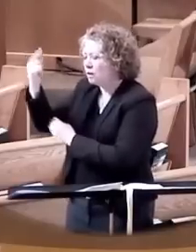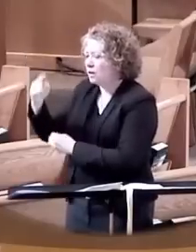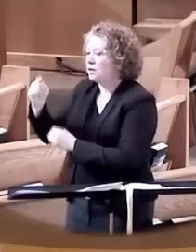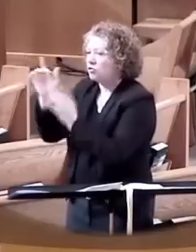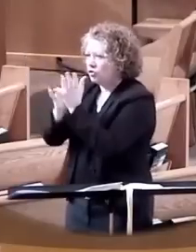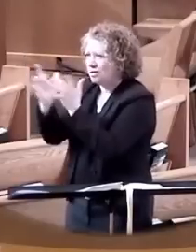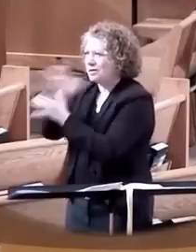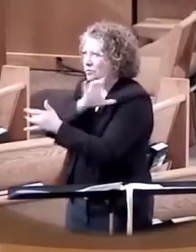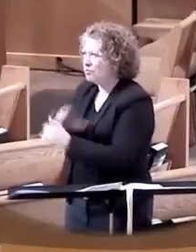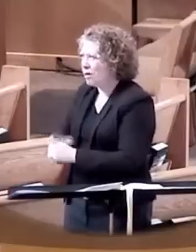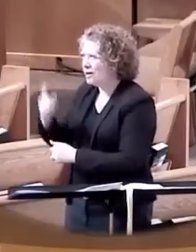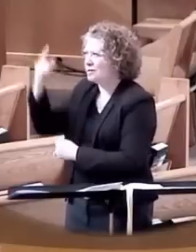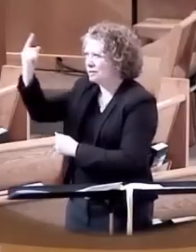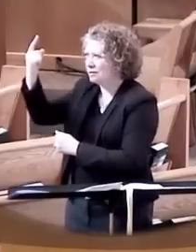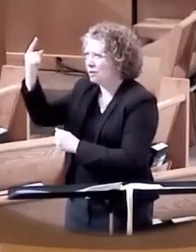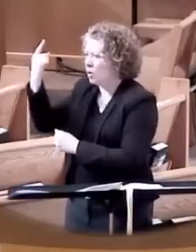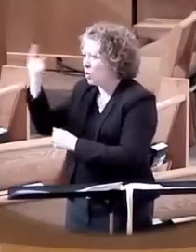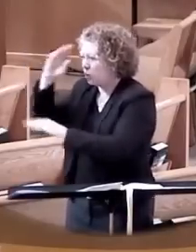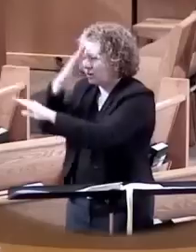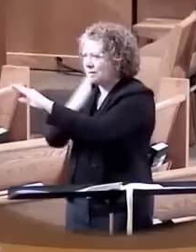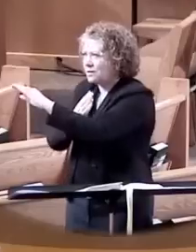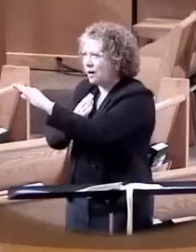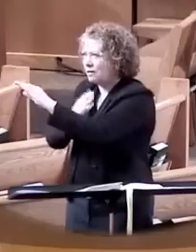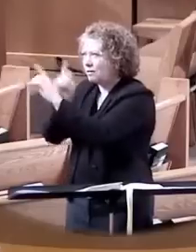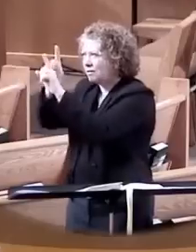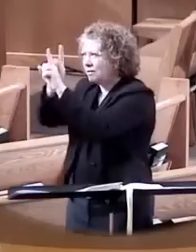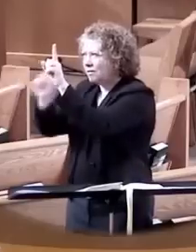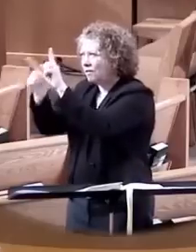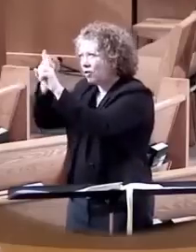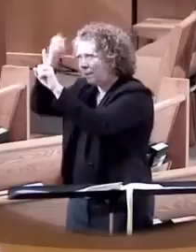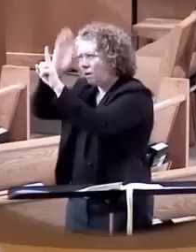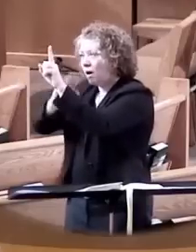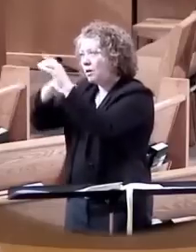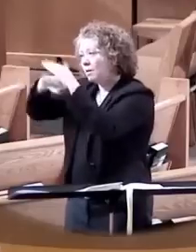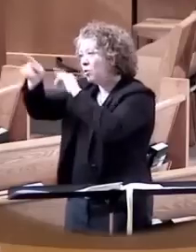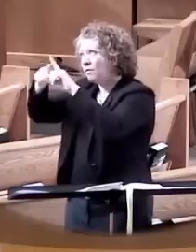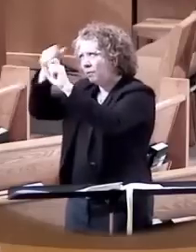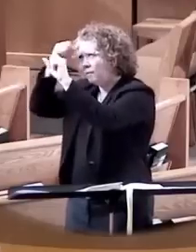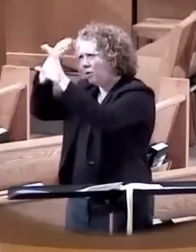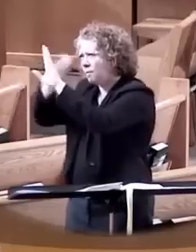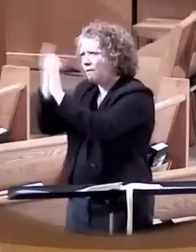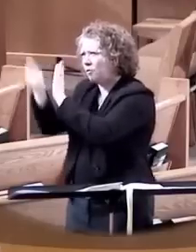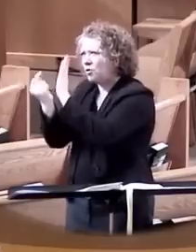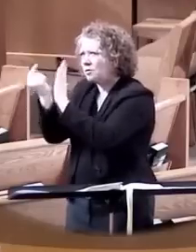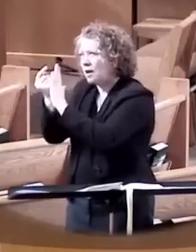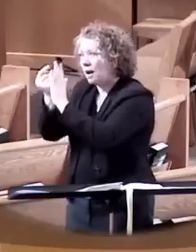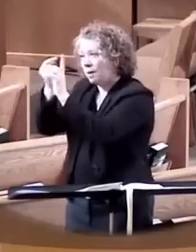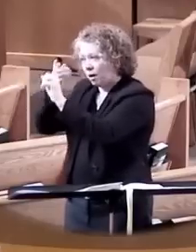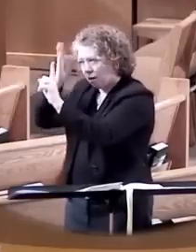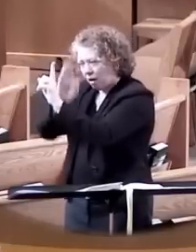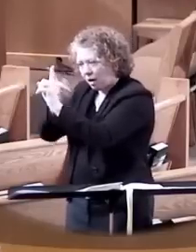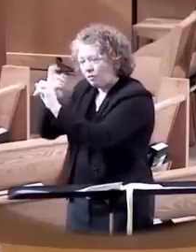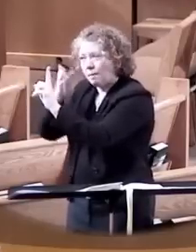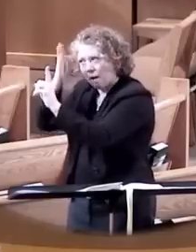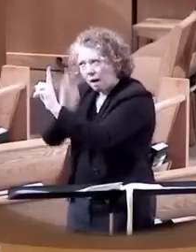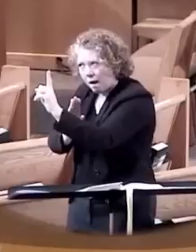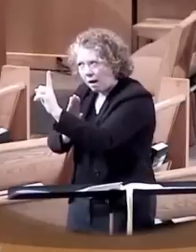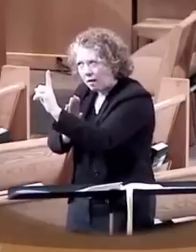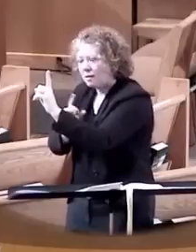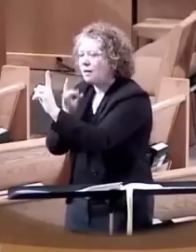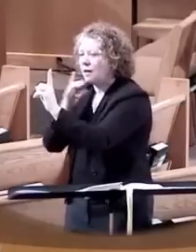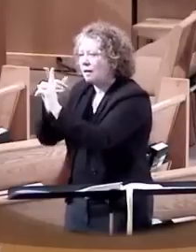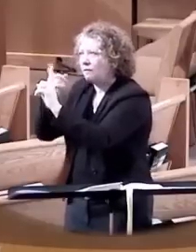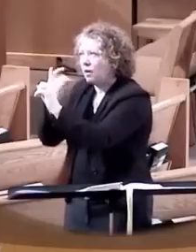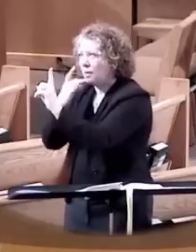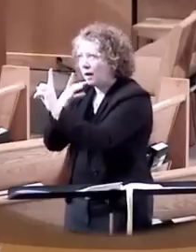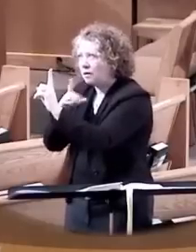Christ, the only begotten Son of God, born of the Father before all ages, God from God, light